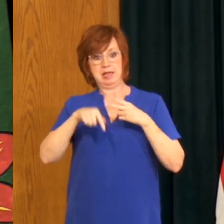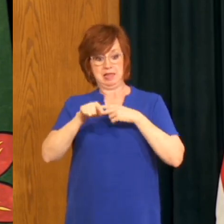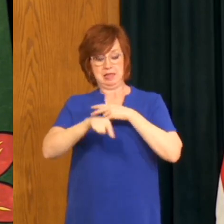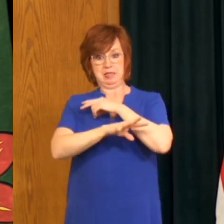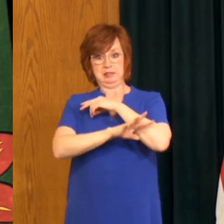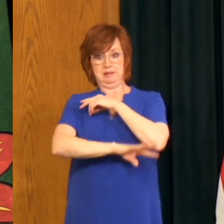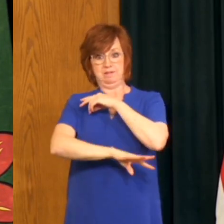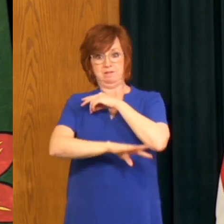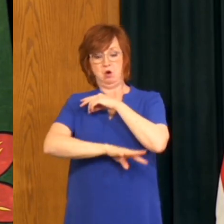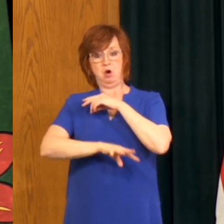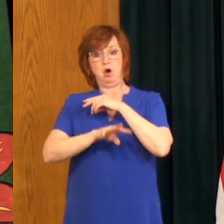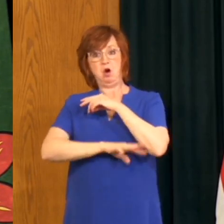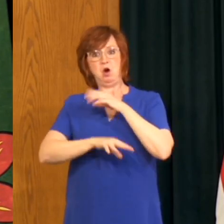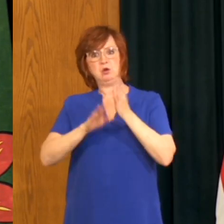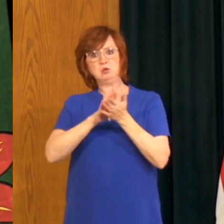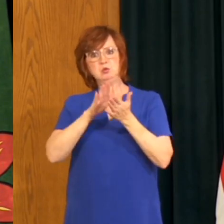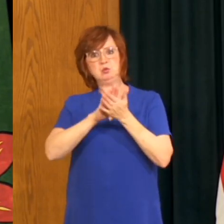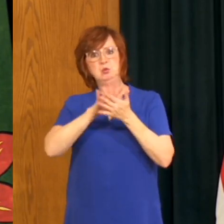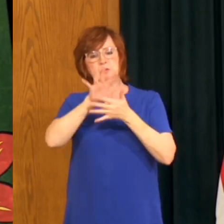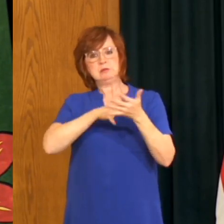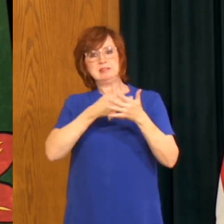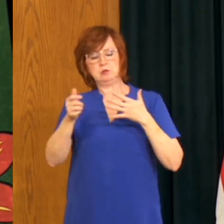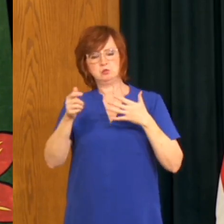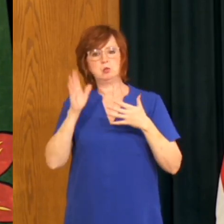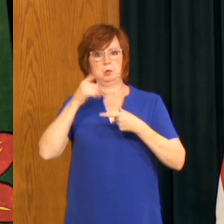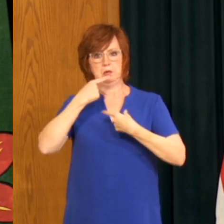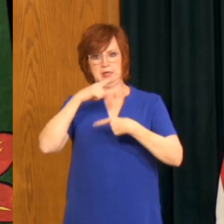week. I want to take a moment to